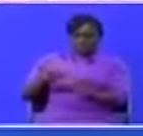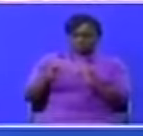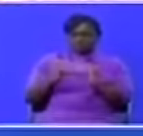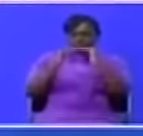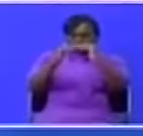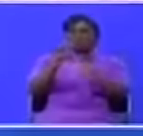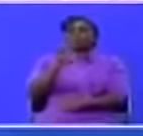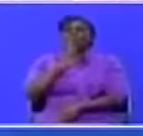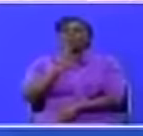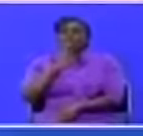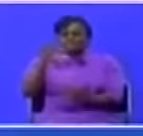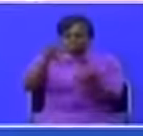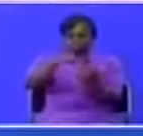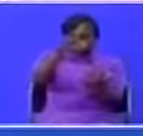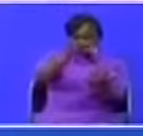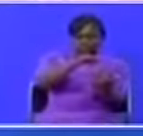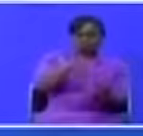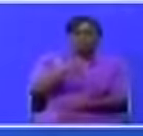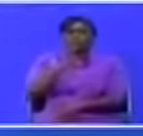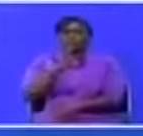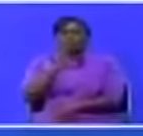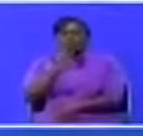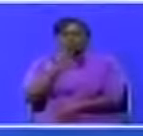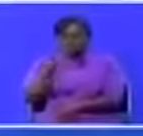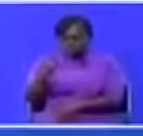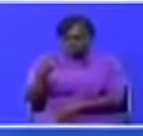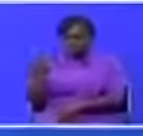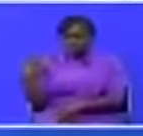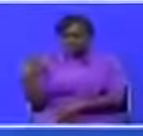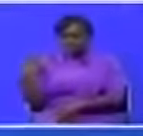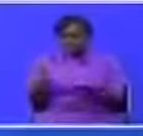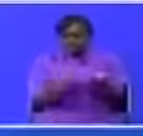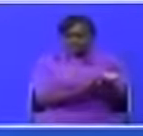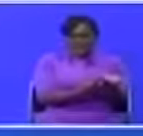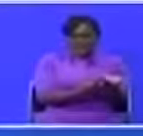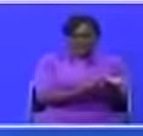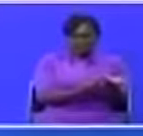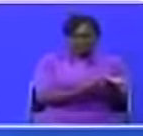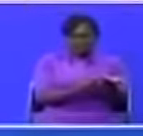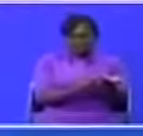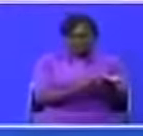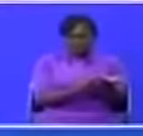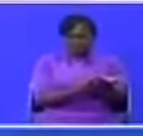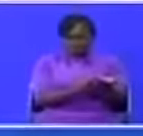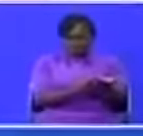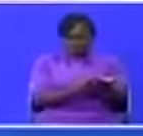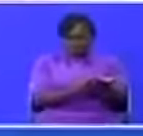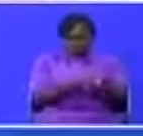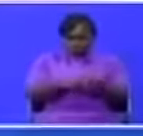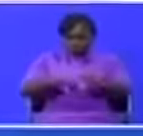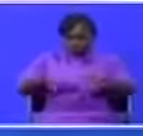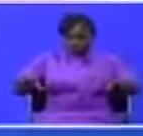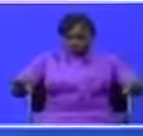sea, and they have chosen the seaweed, a green and brown plant that is suspended on ropes and is spread over